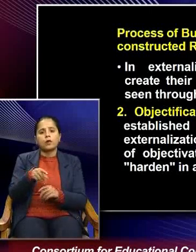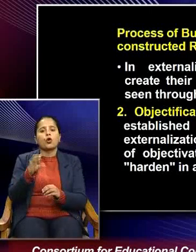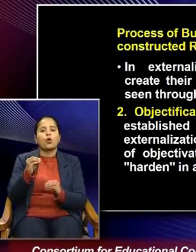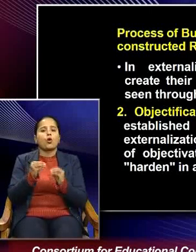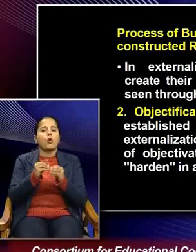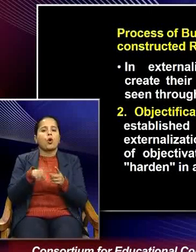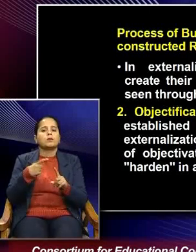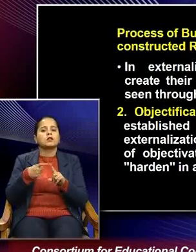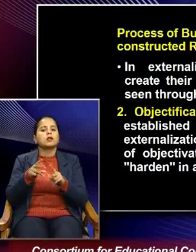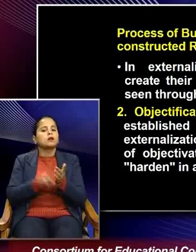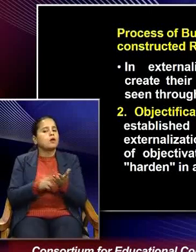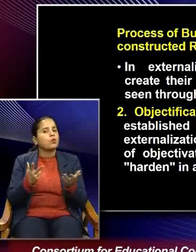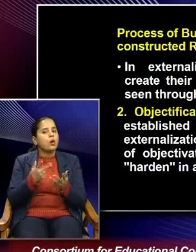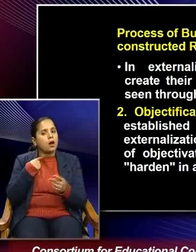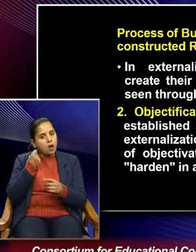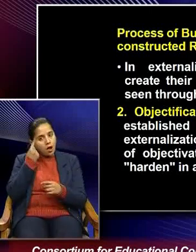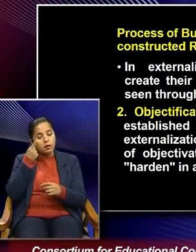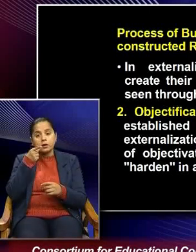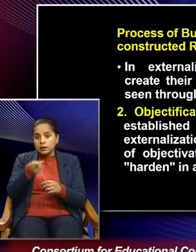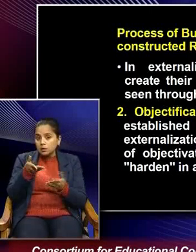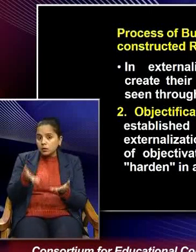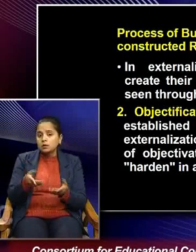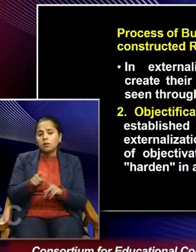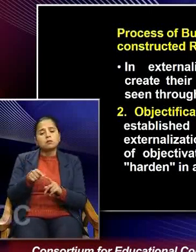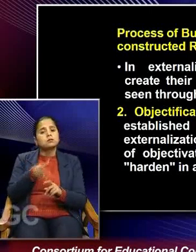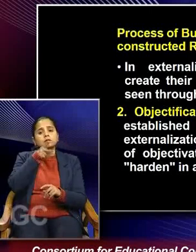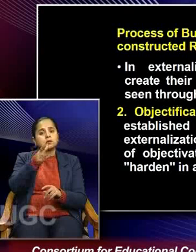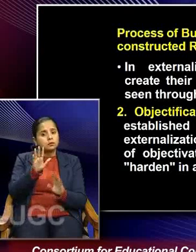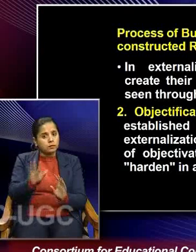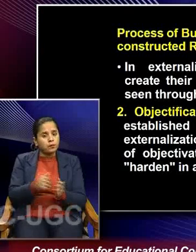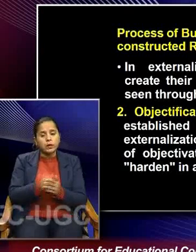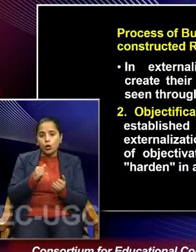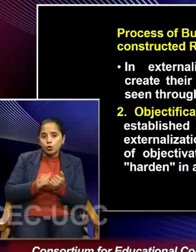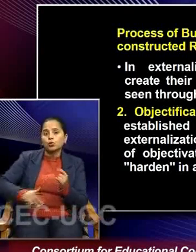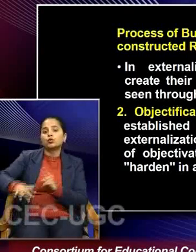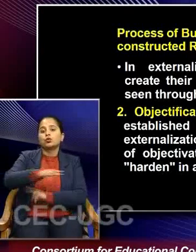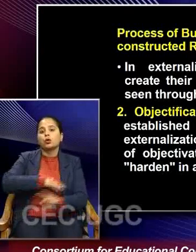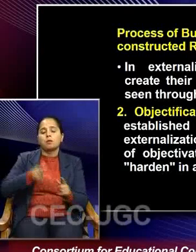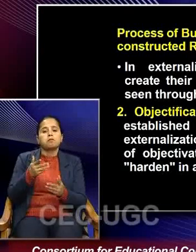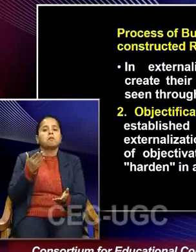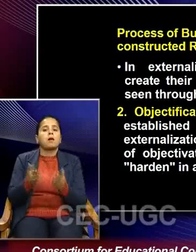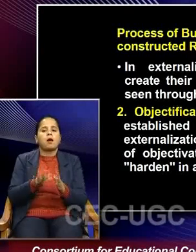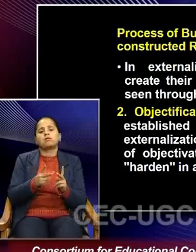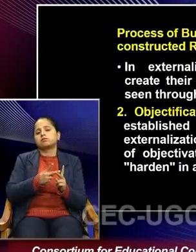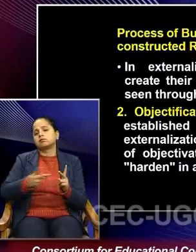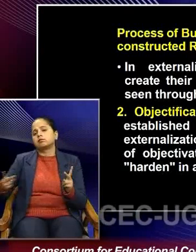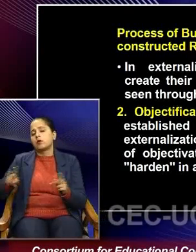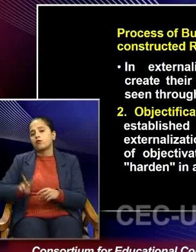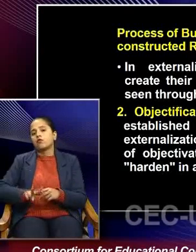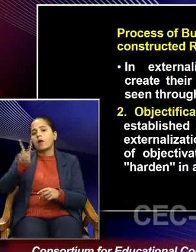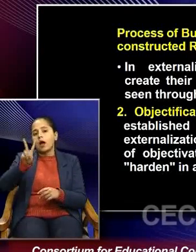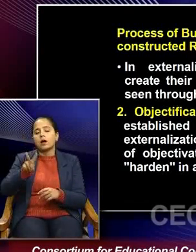objective lens. And it is here he says that sociologists may have multiple